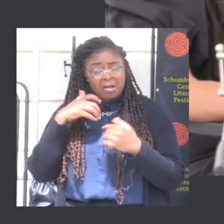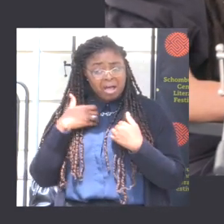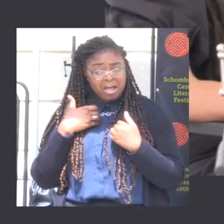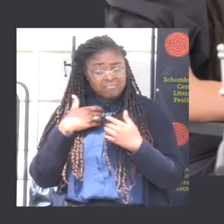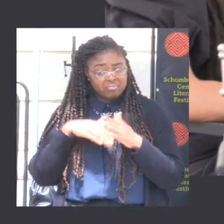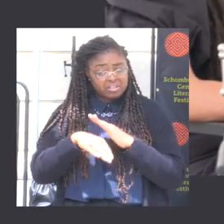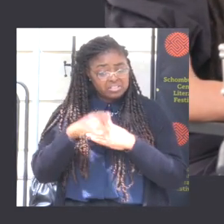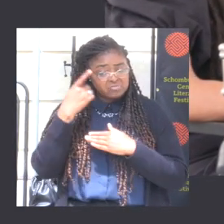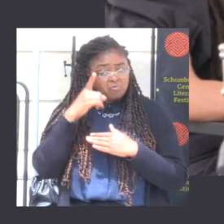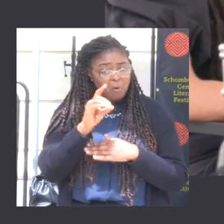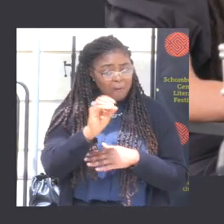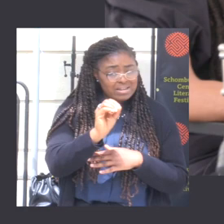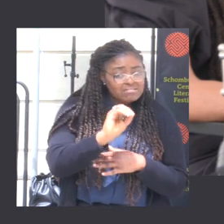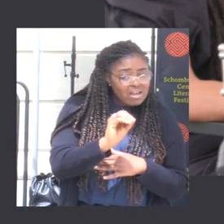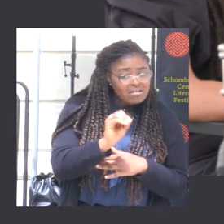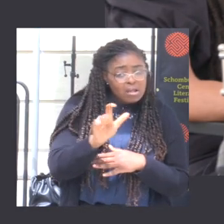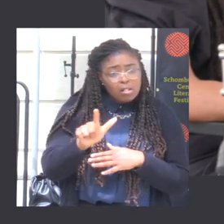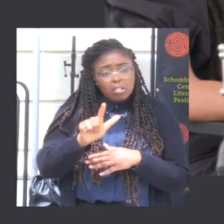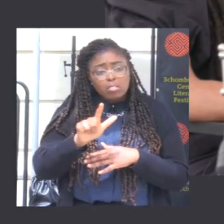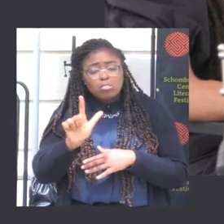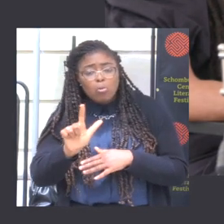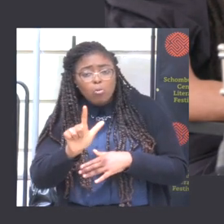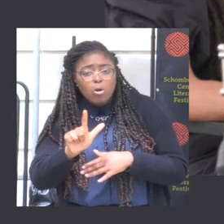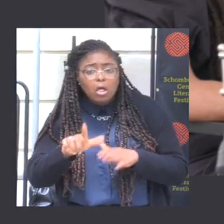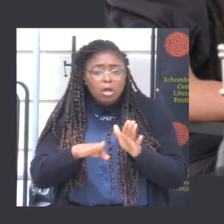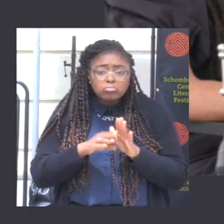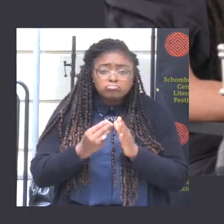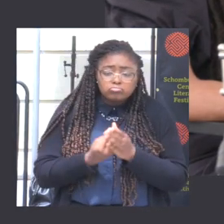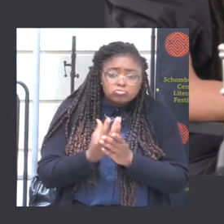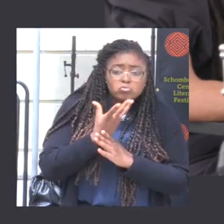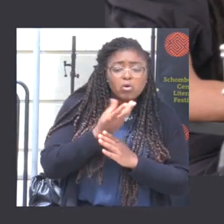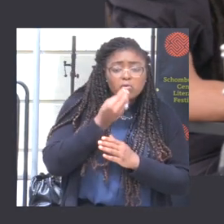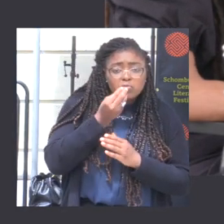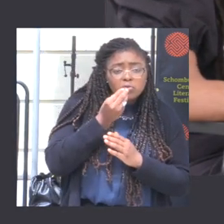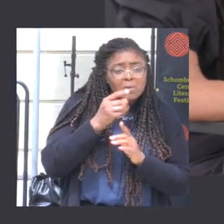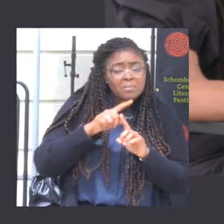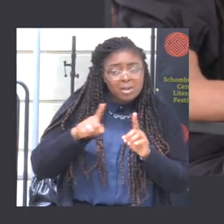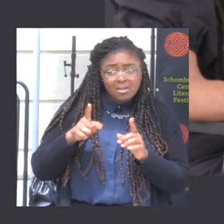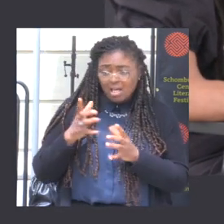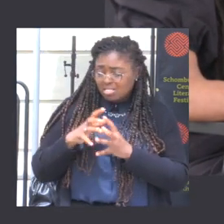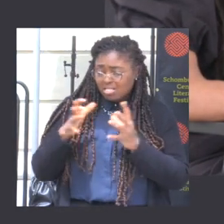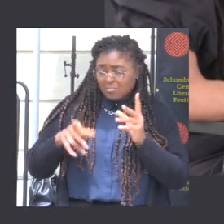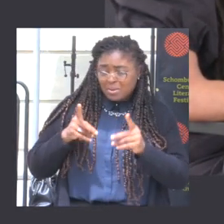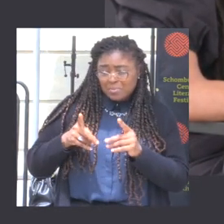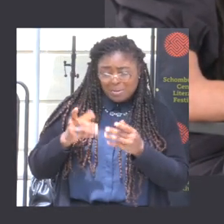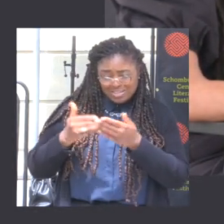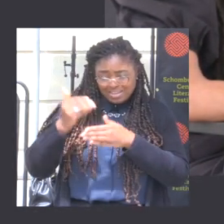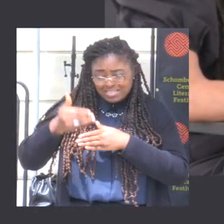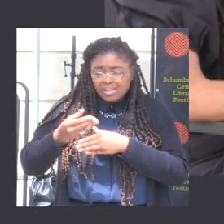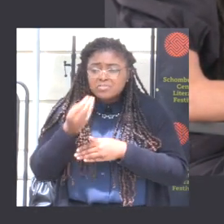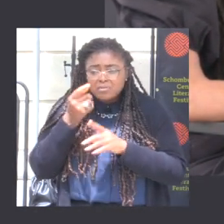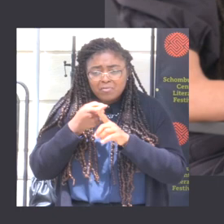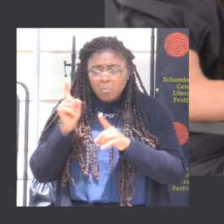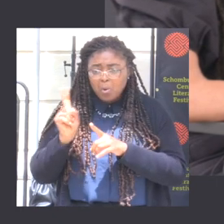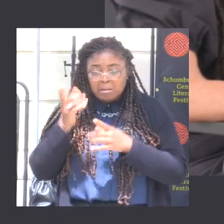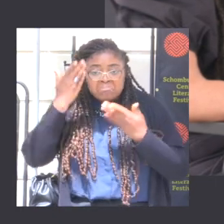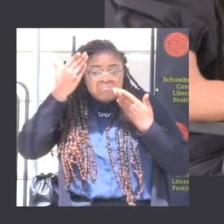and locally grown food, too many of us do not know where our next meals come from. And this is one of the things that's